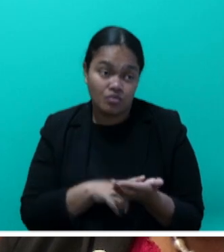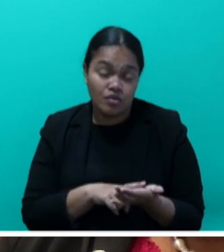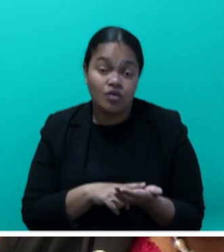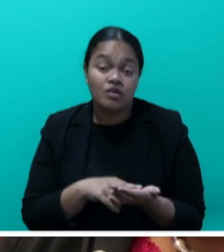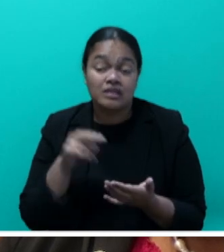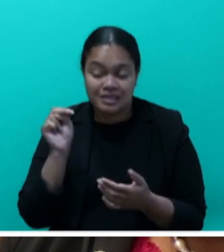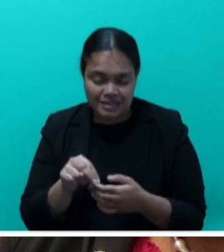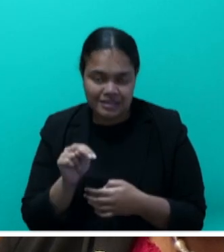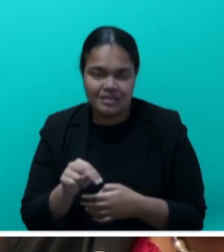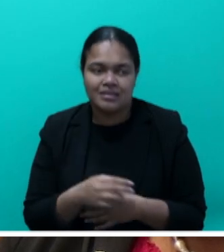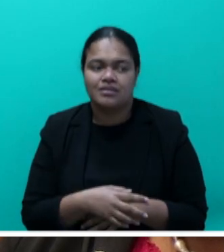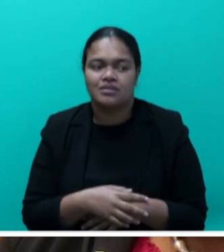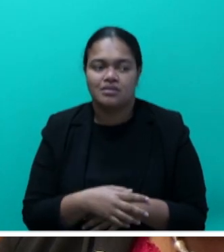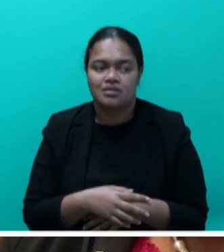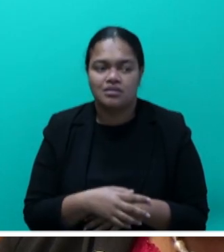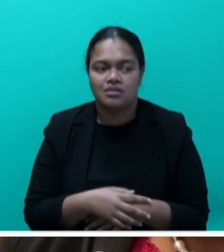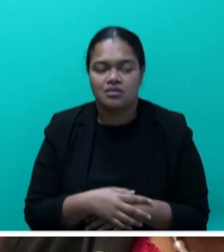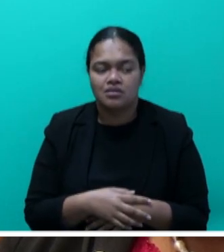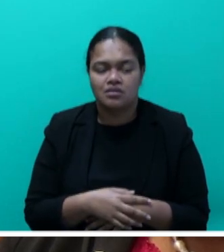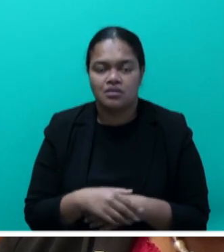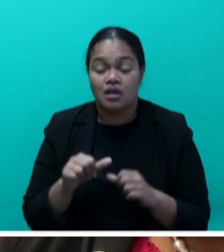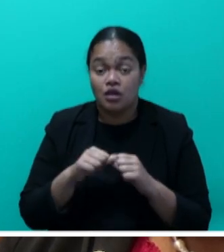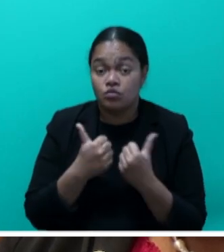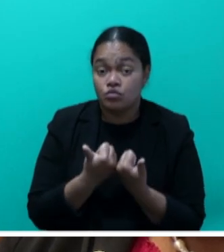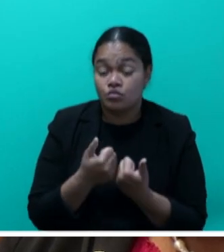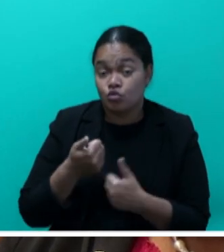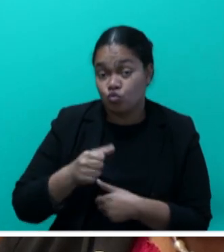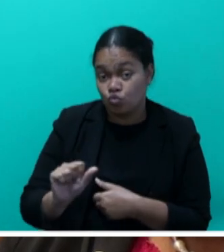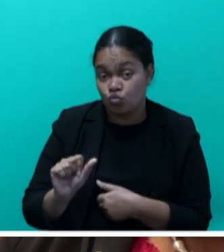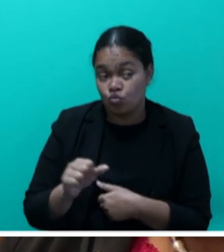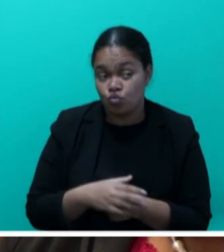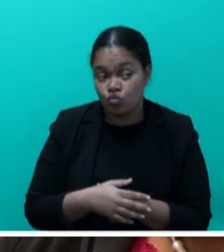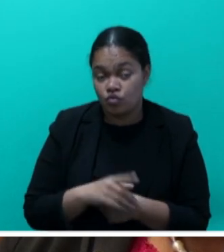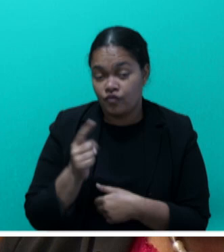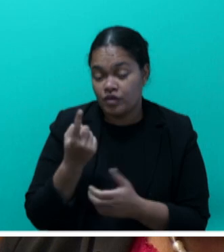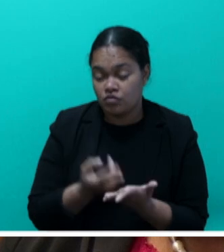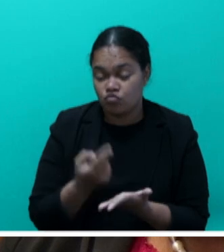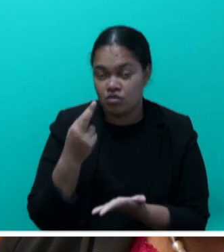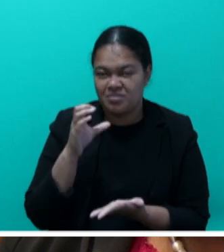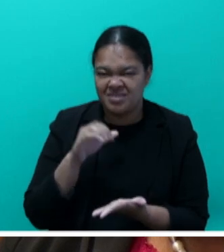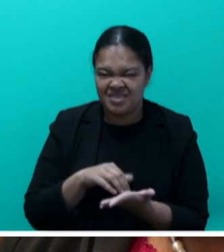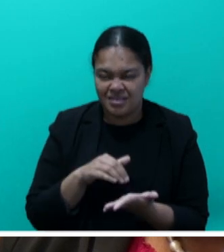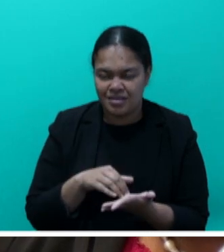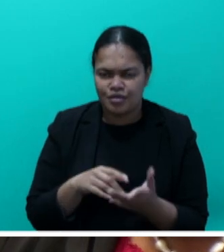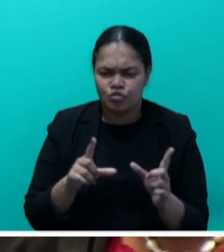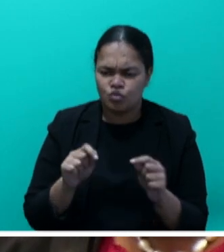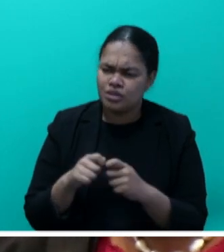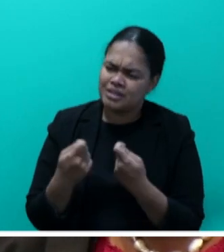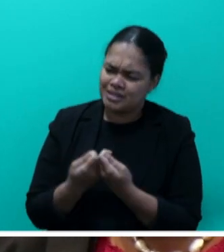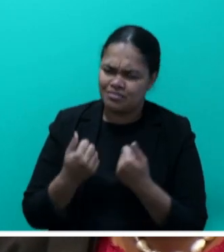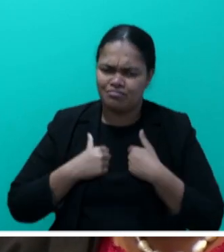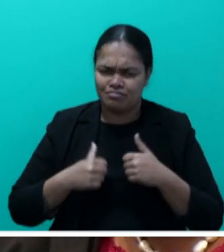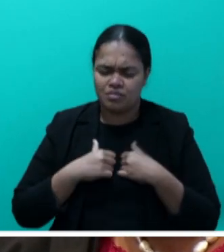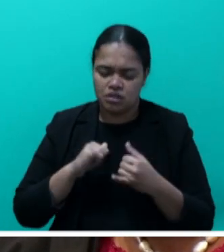requested. Acquire land or building agreement which can be used as the first rehab centre. Set up a team of practitioner